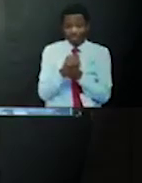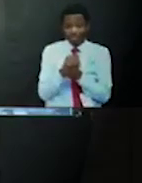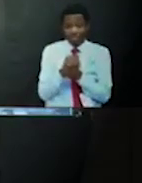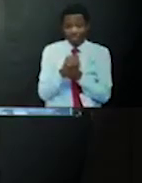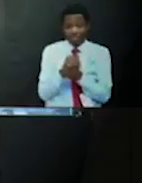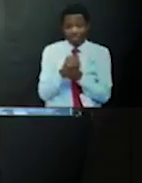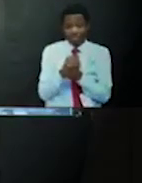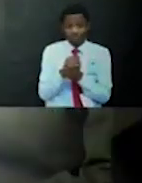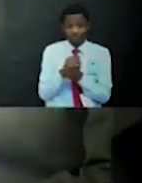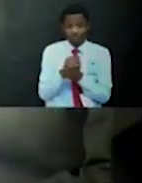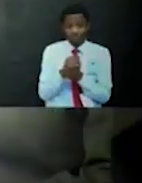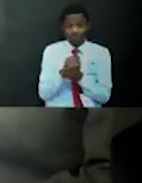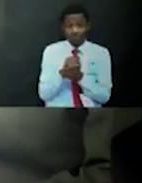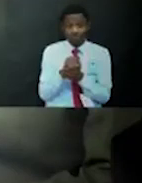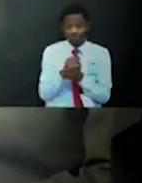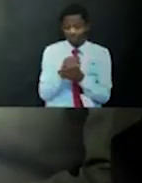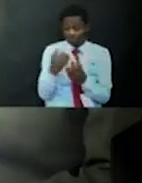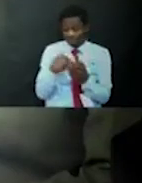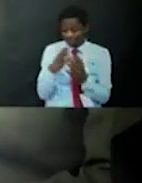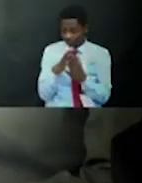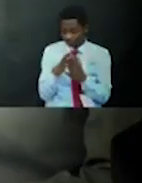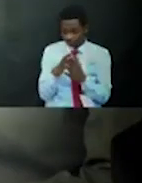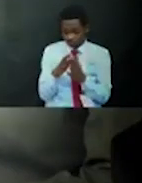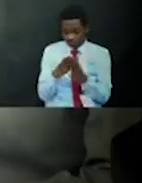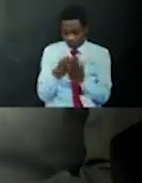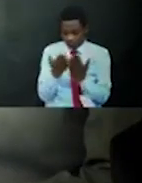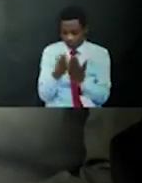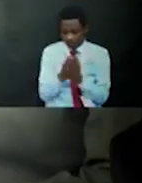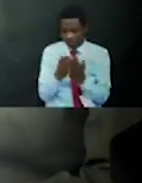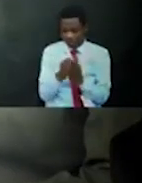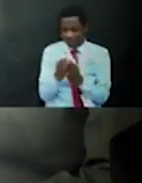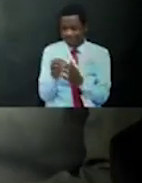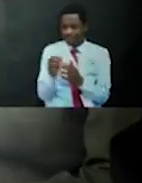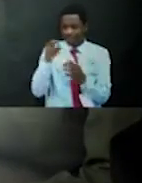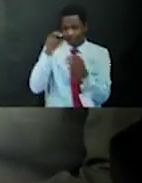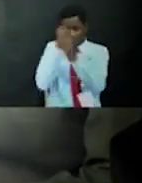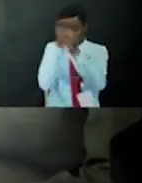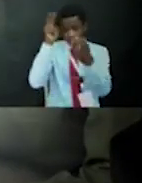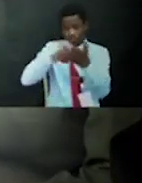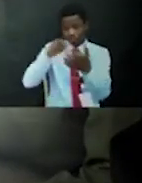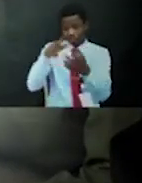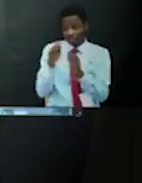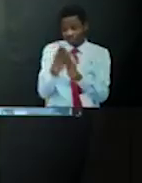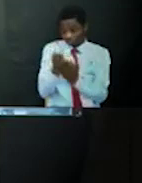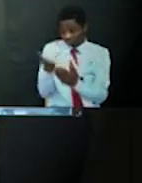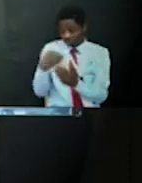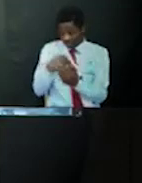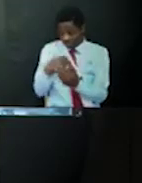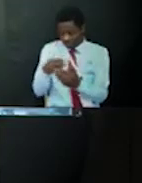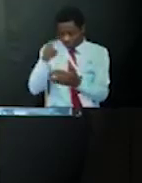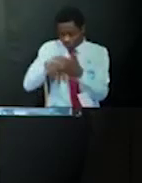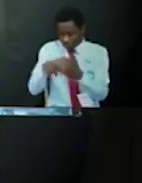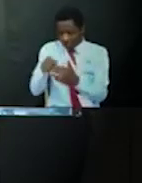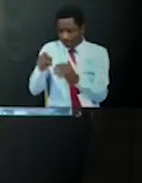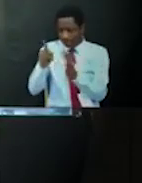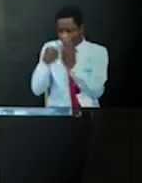you have a copy of the vision, and then you go to page 12 to 16, the commitments are there. The commitments